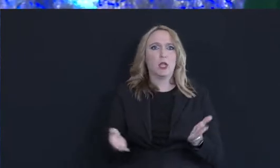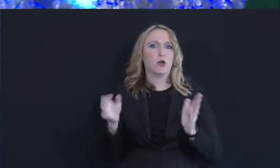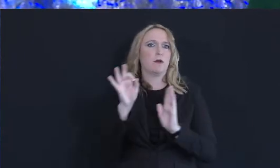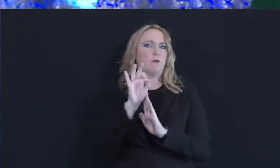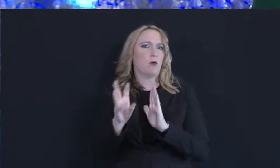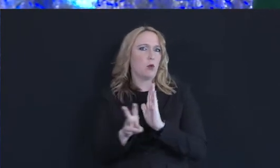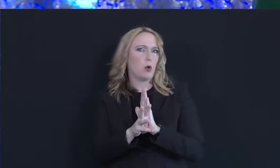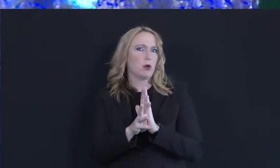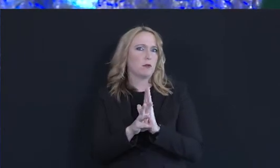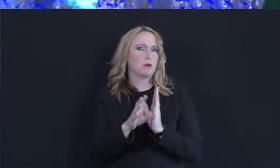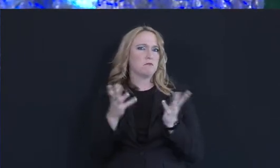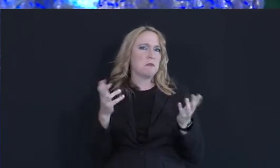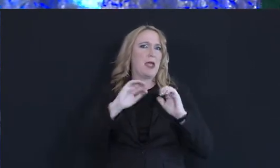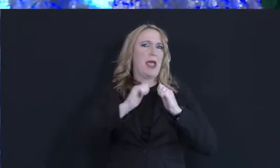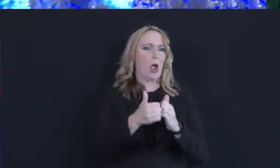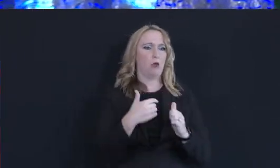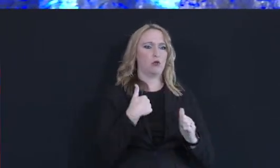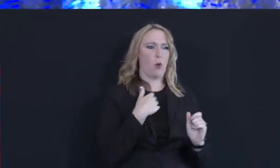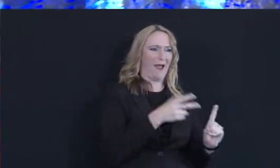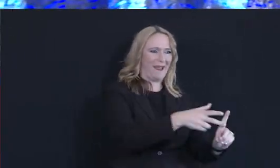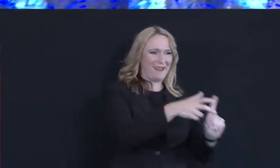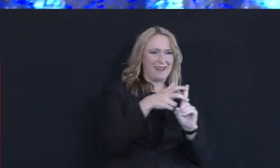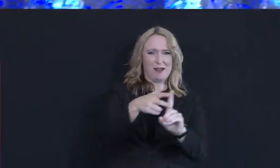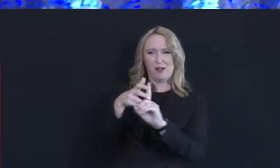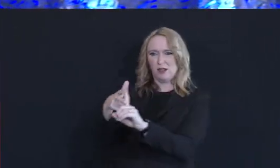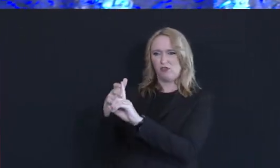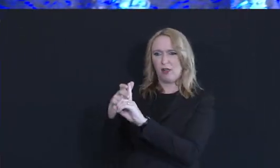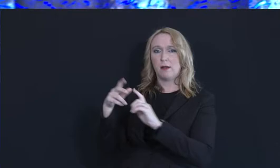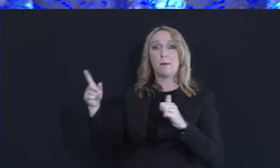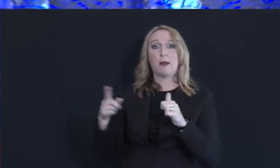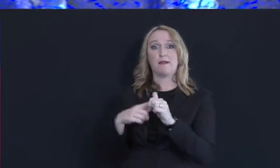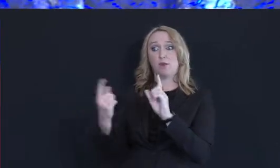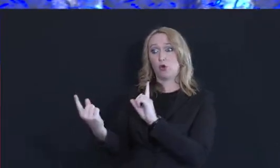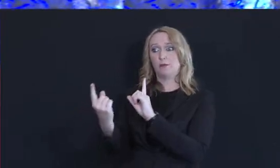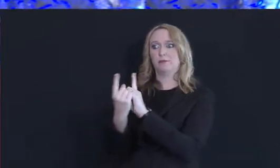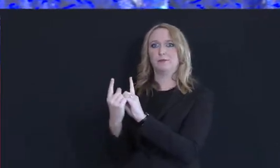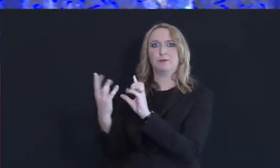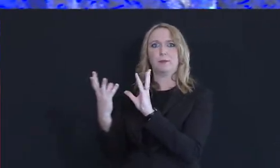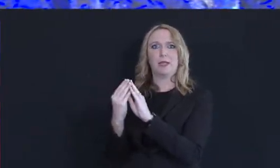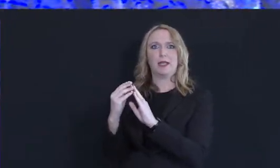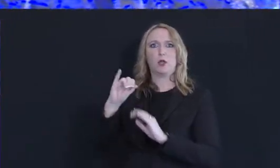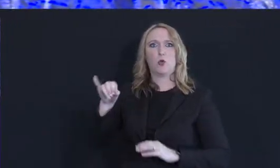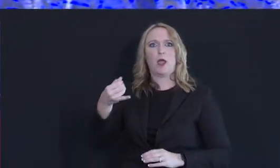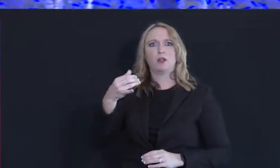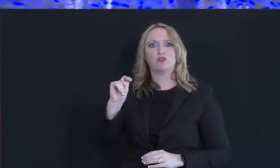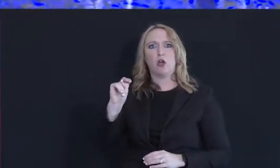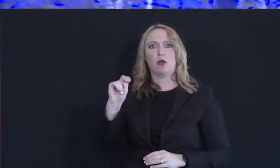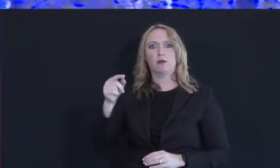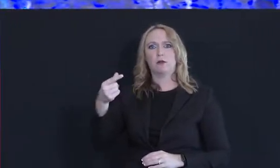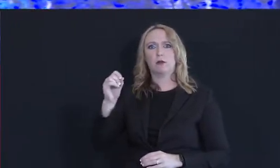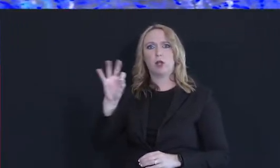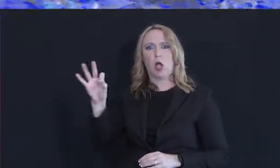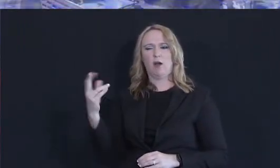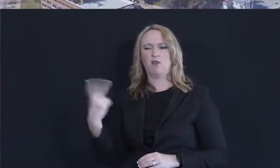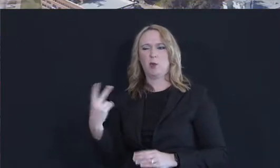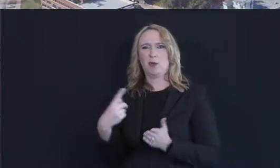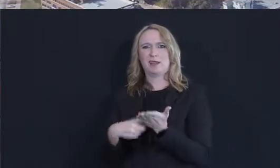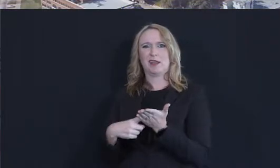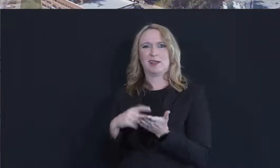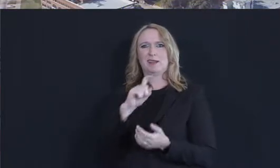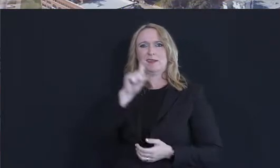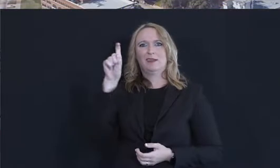Fort Worth in one of my first meetings I had with John Goff we were talking about the Texas A M university project